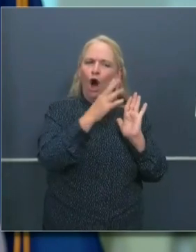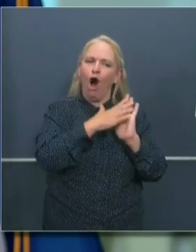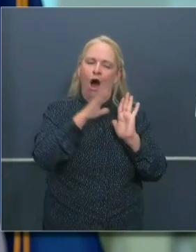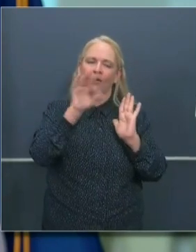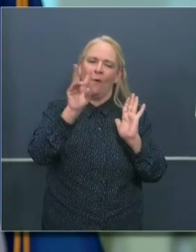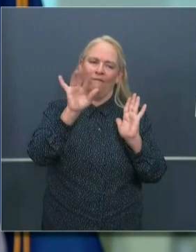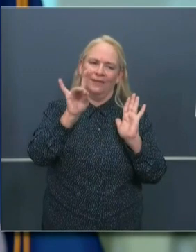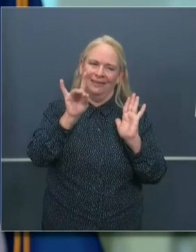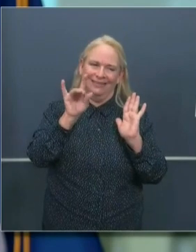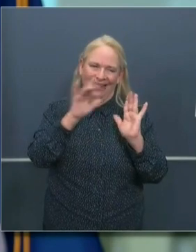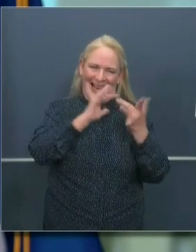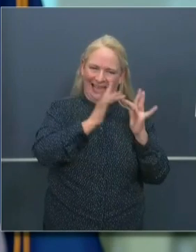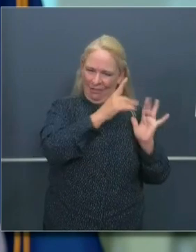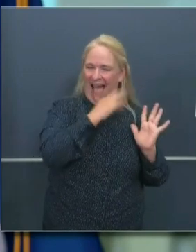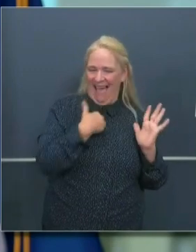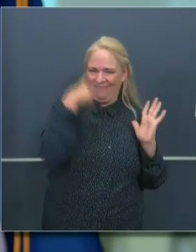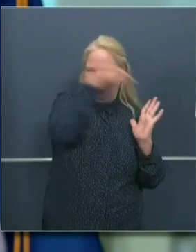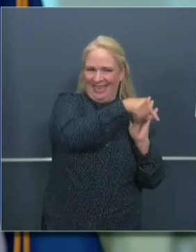of